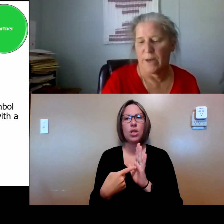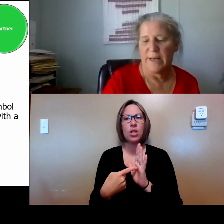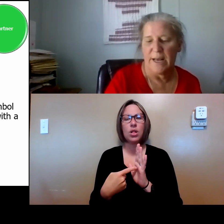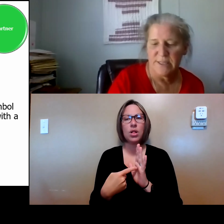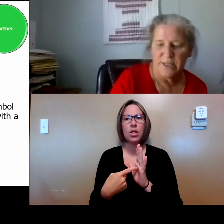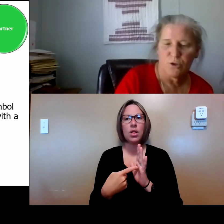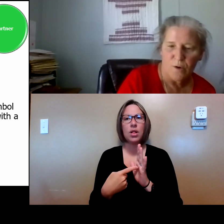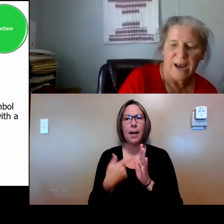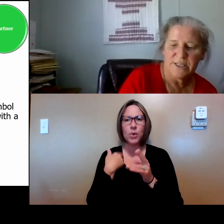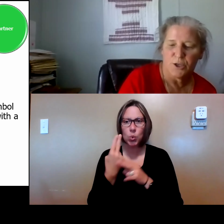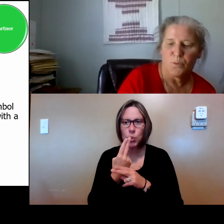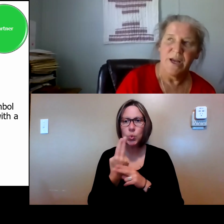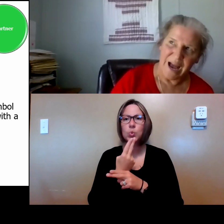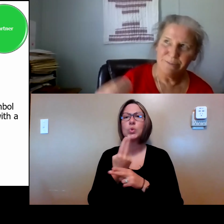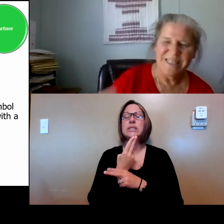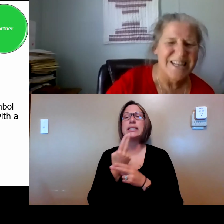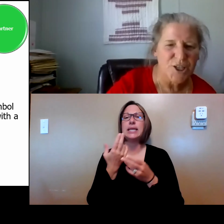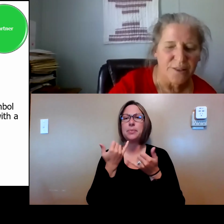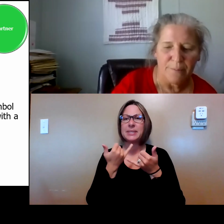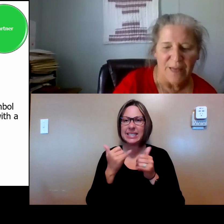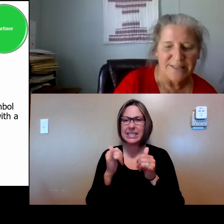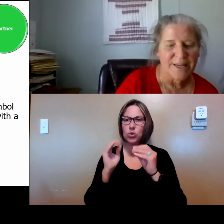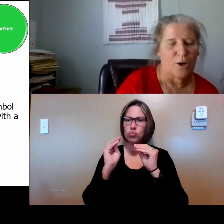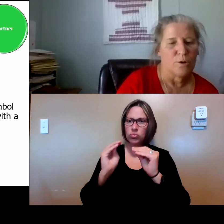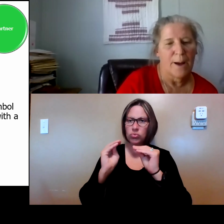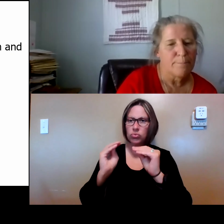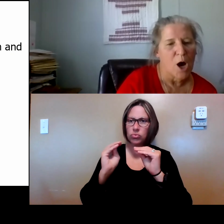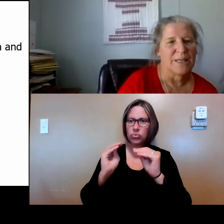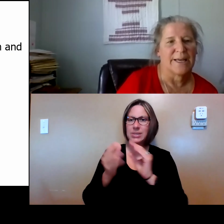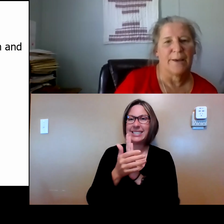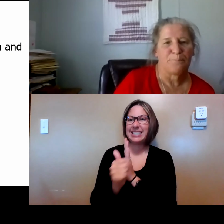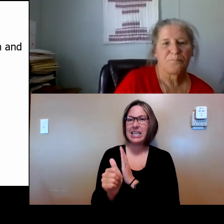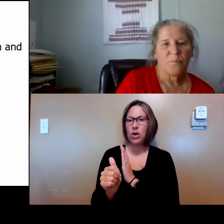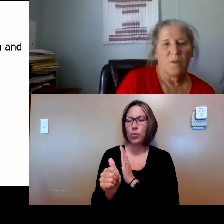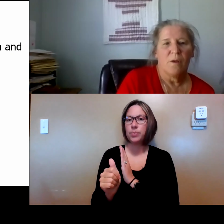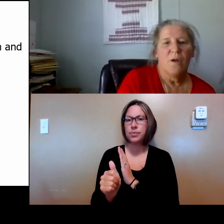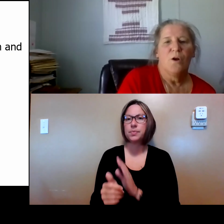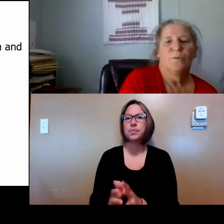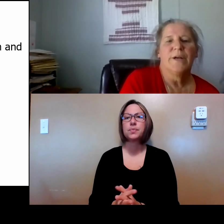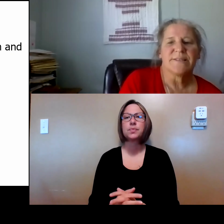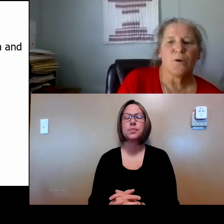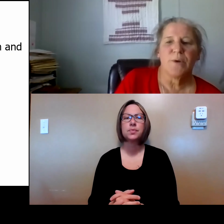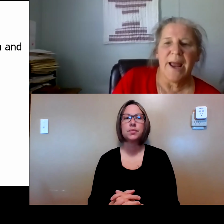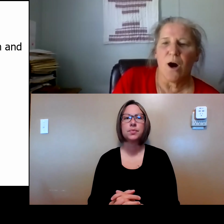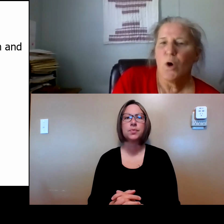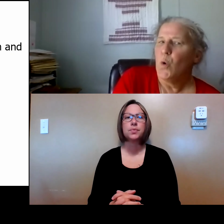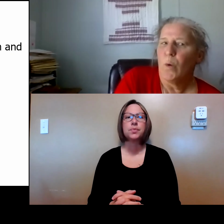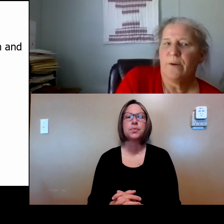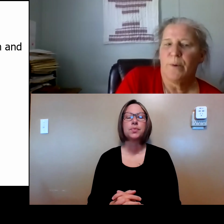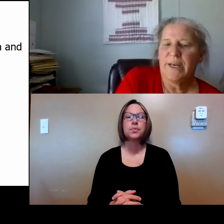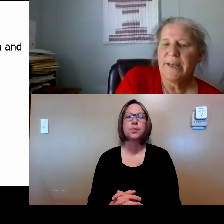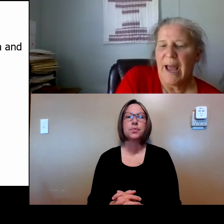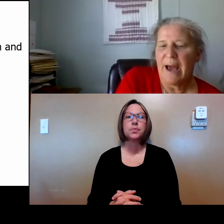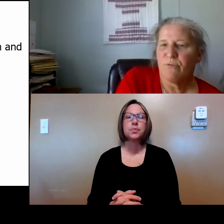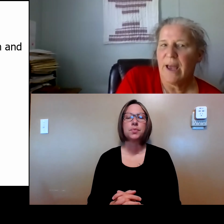working on it and still I'm teaching them that skill. I'm modeling it. Okay, so now